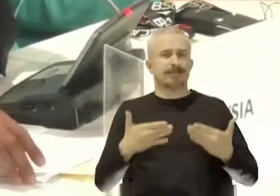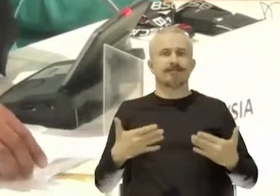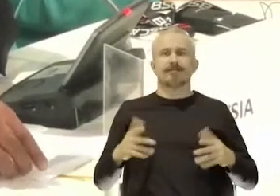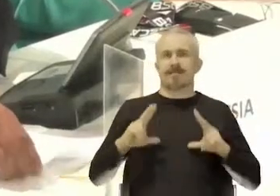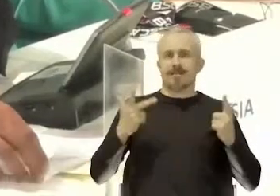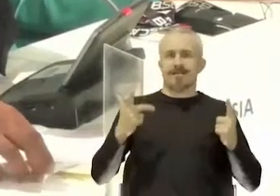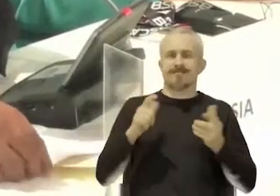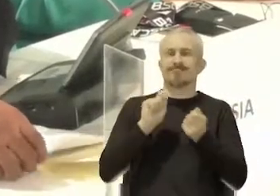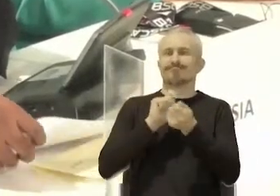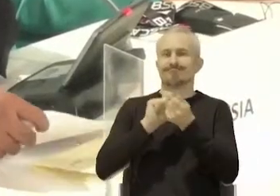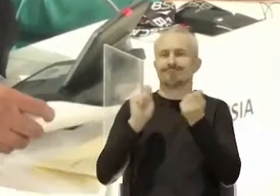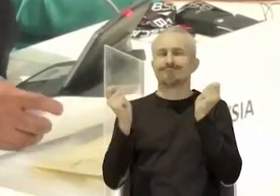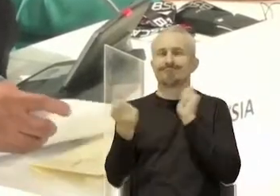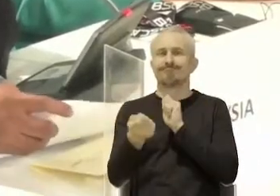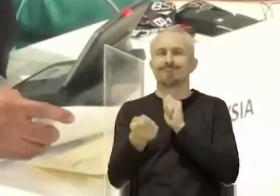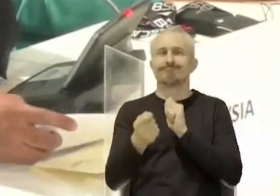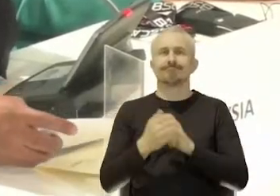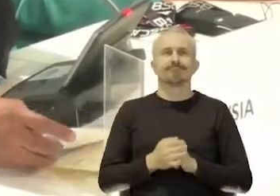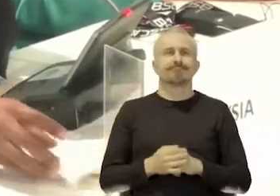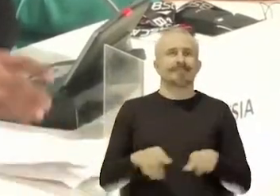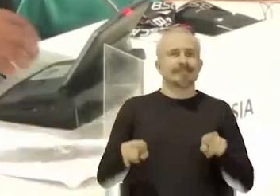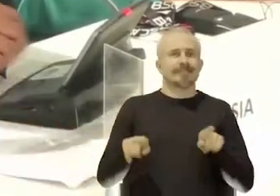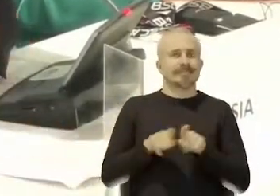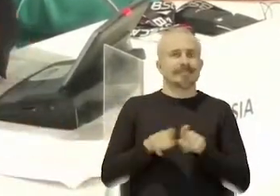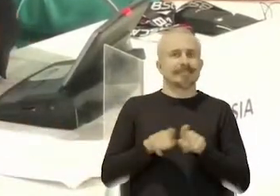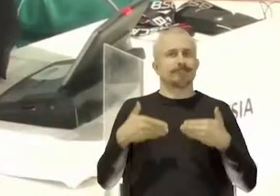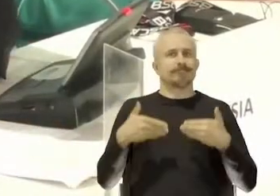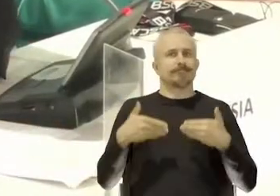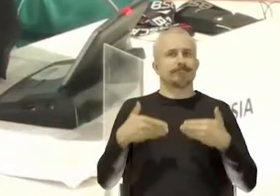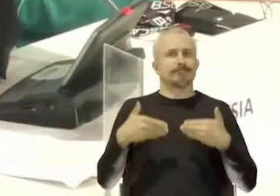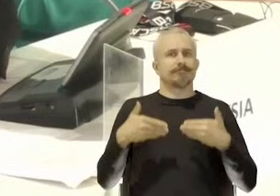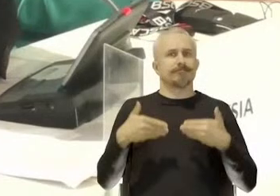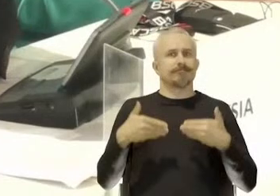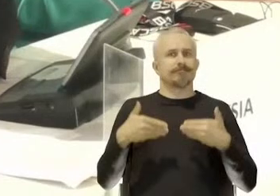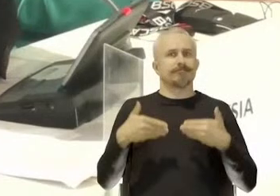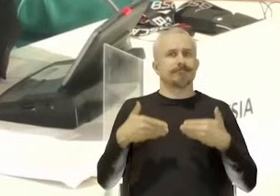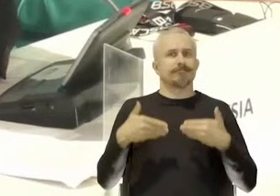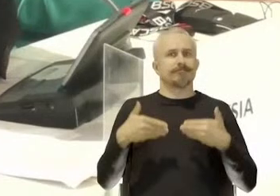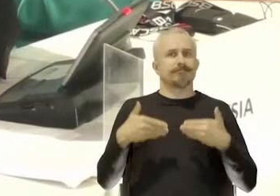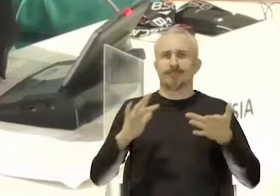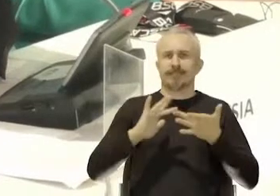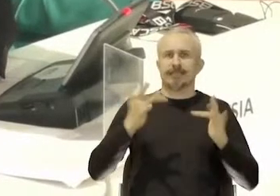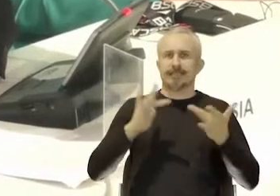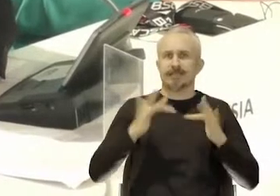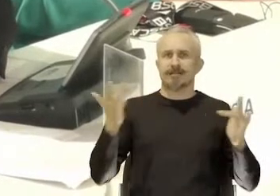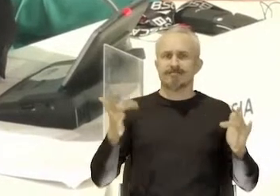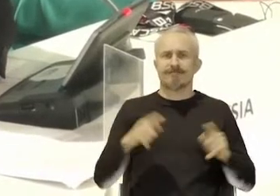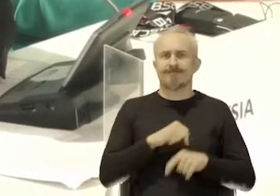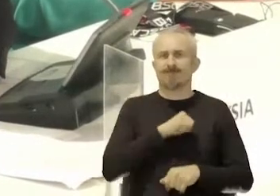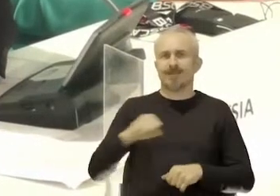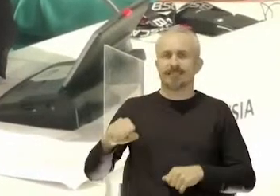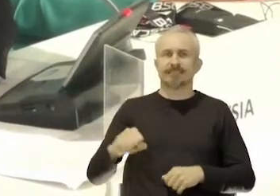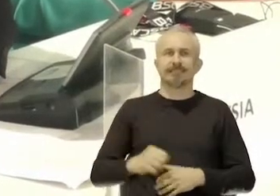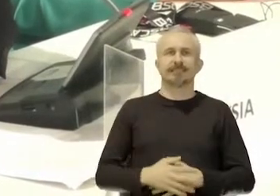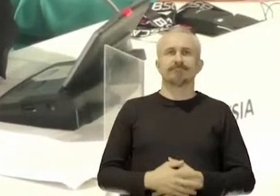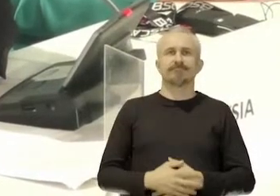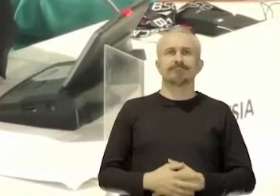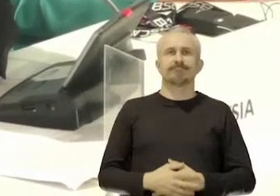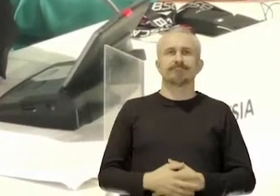To achieve, on the other also high on my ministry agenda is circular economy